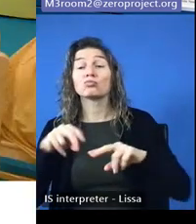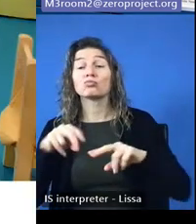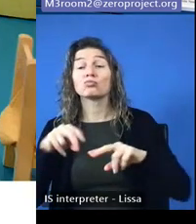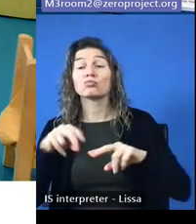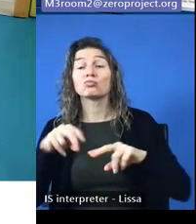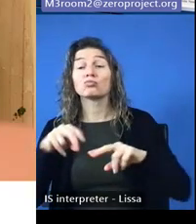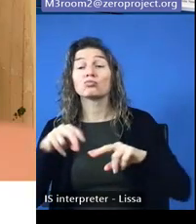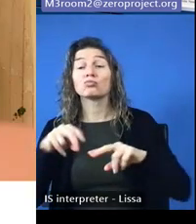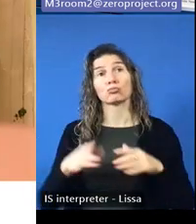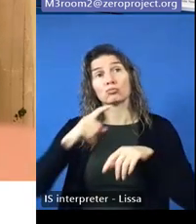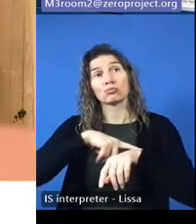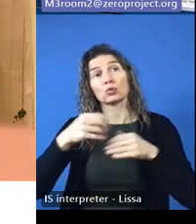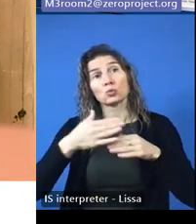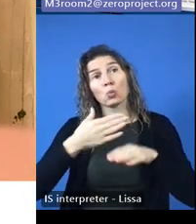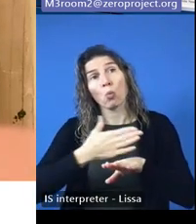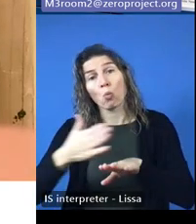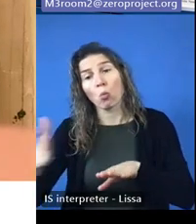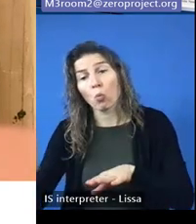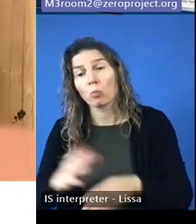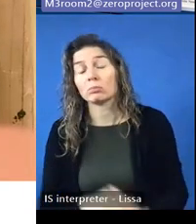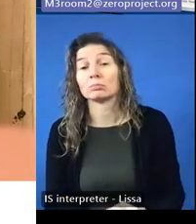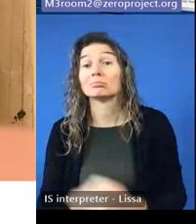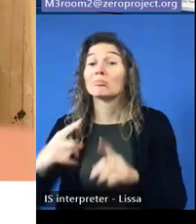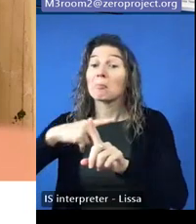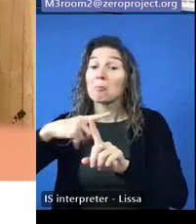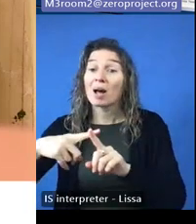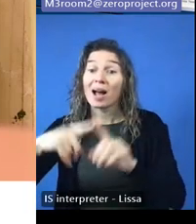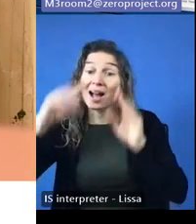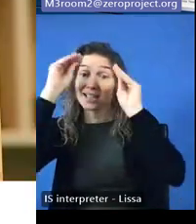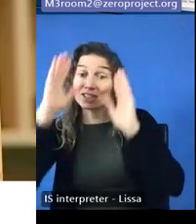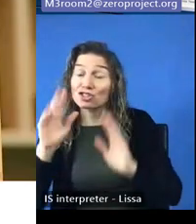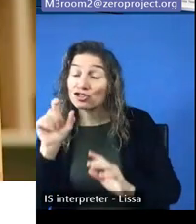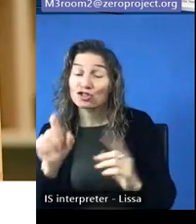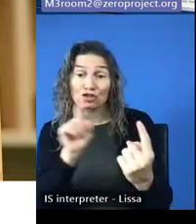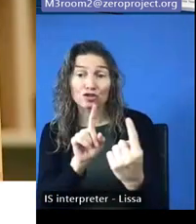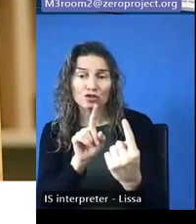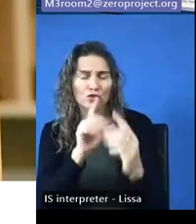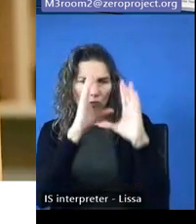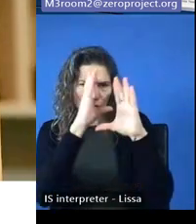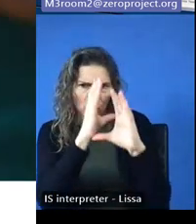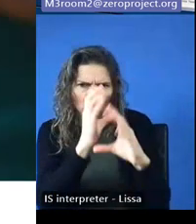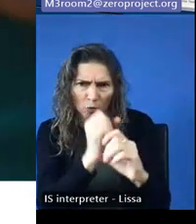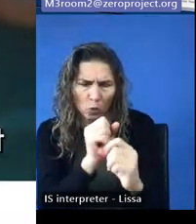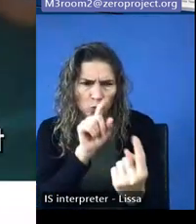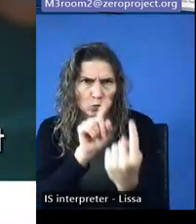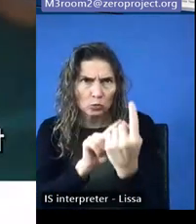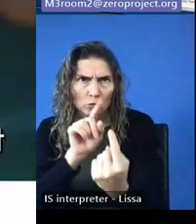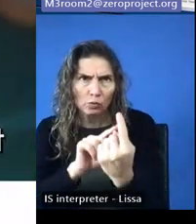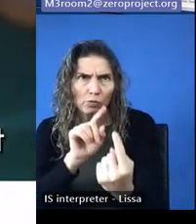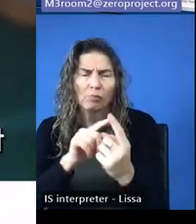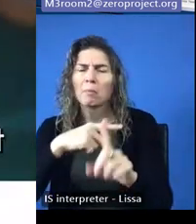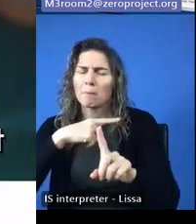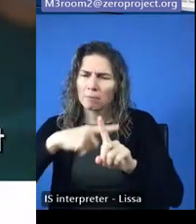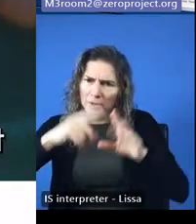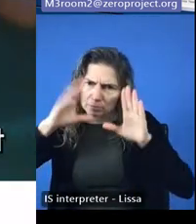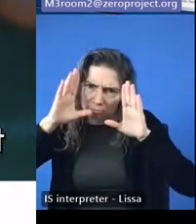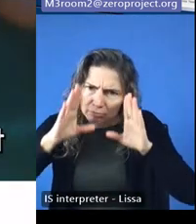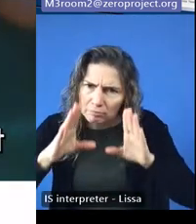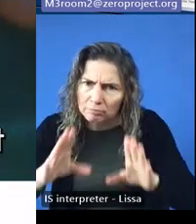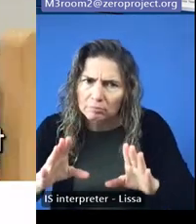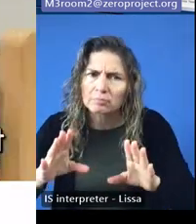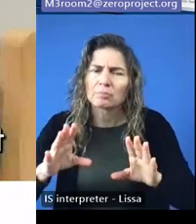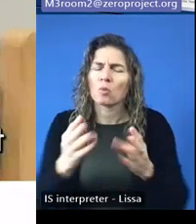she also gets focused attention by the teacher, and she also ensures that she is learning better. They focus on quality and constantly